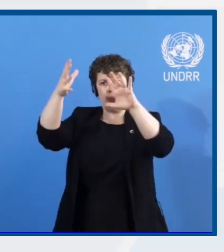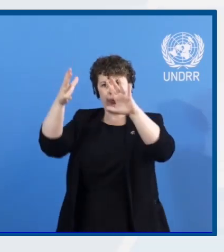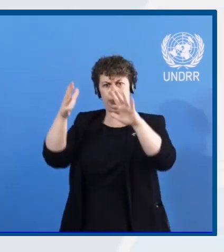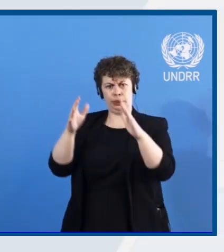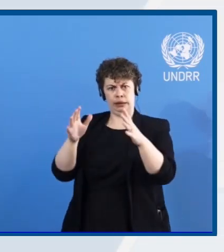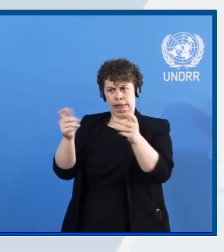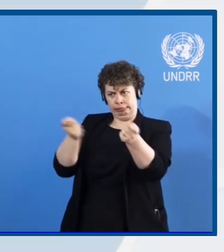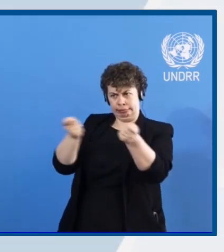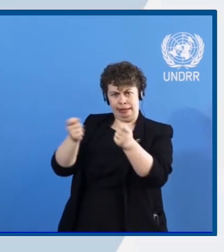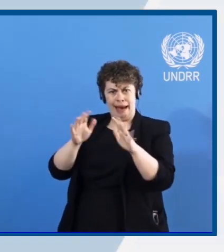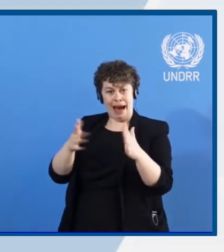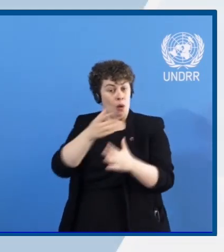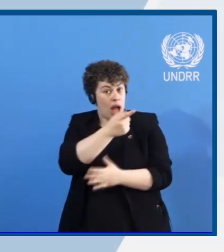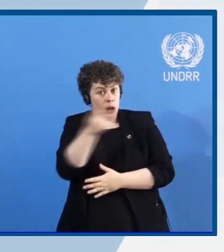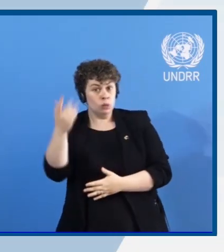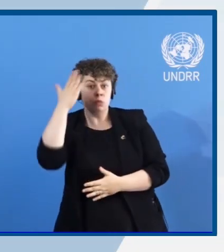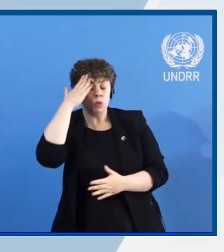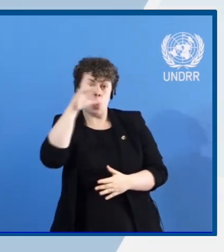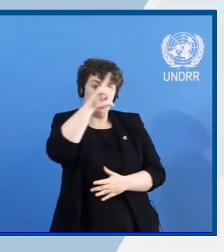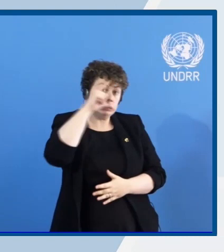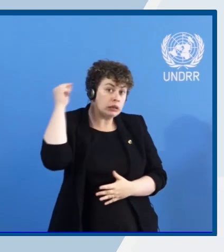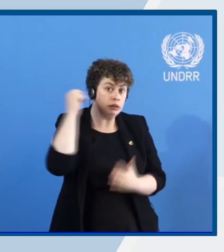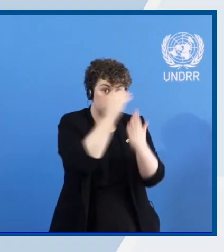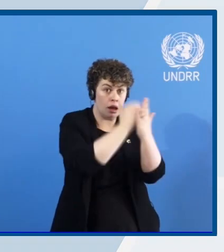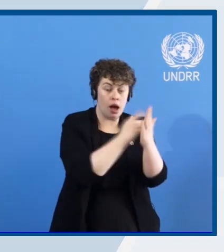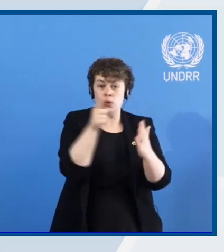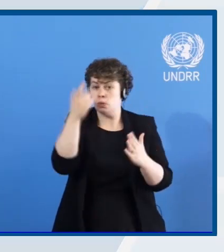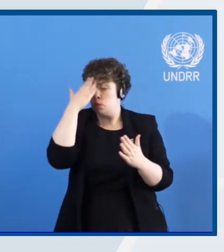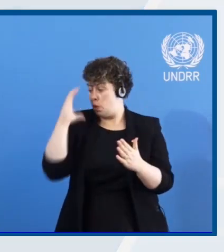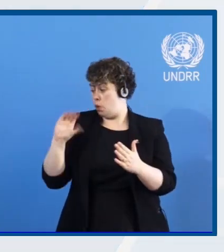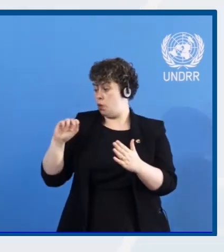of DRR, of Sendai framework, actually,